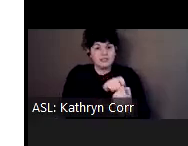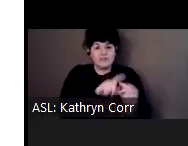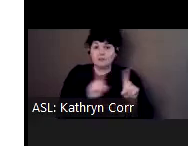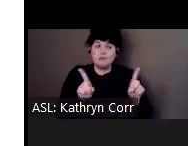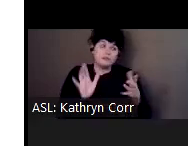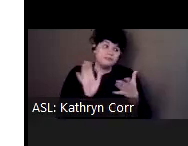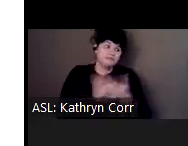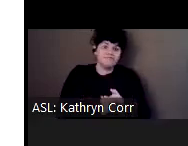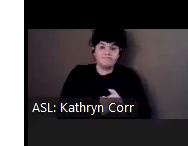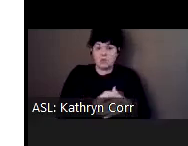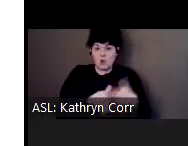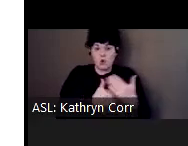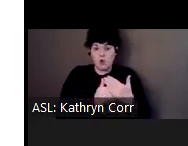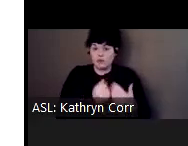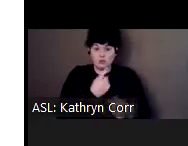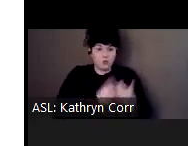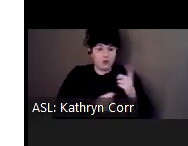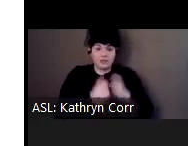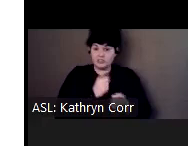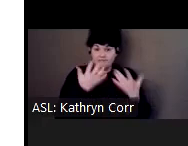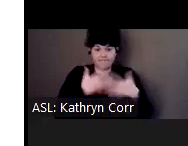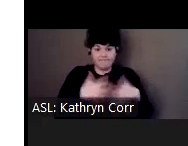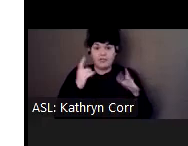the questions I have to answer at this time.